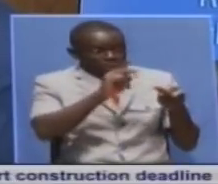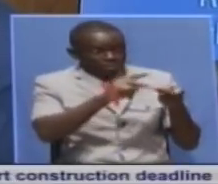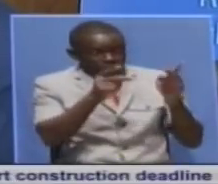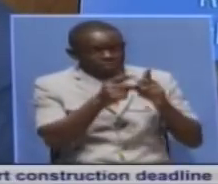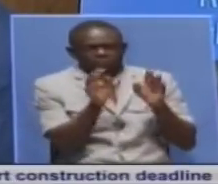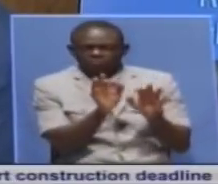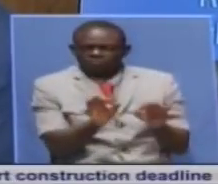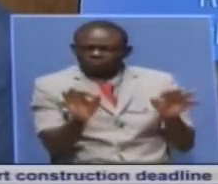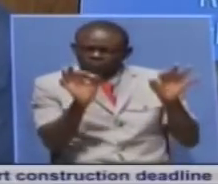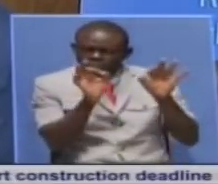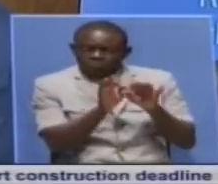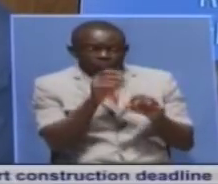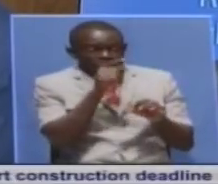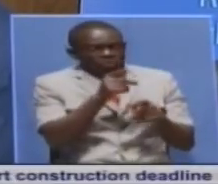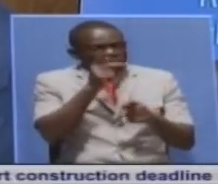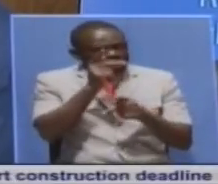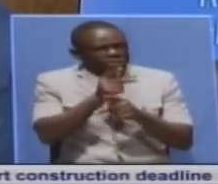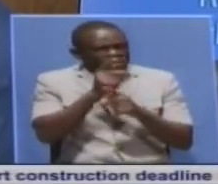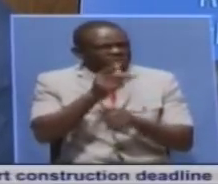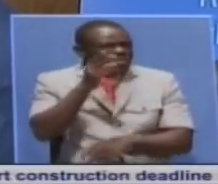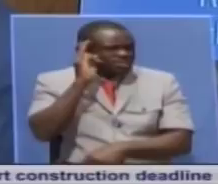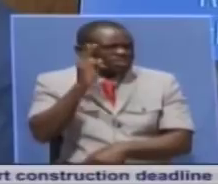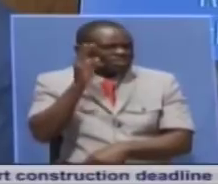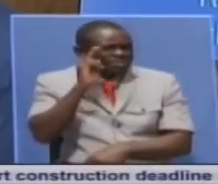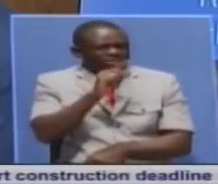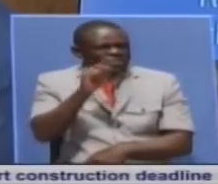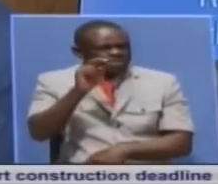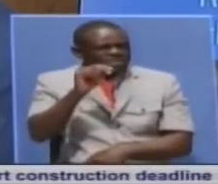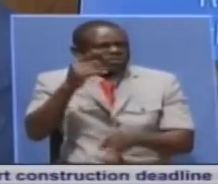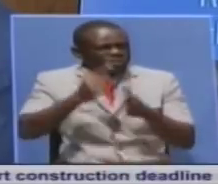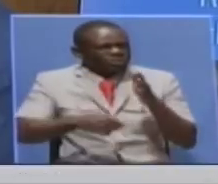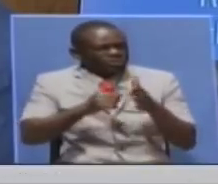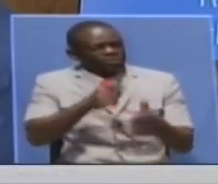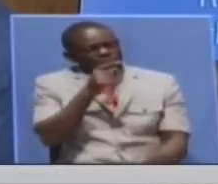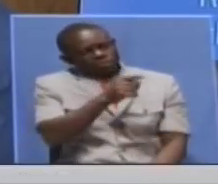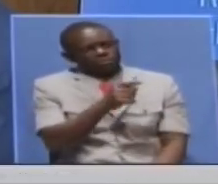documented history of past operations of ZNBC. Yes. After the Second World War,